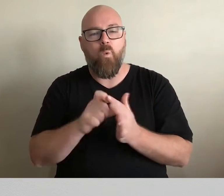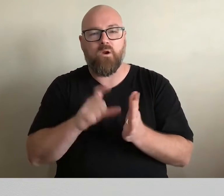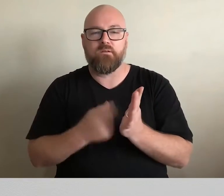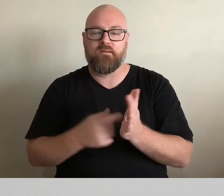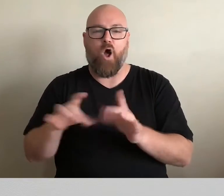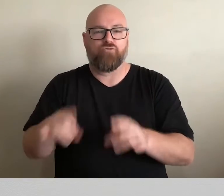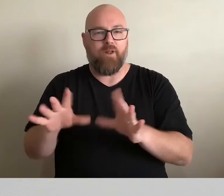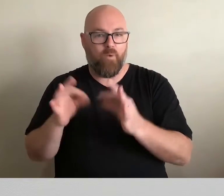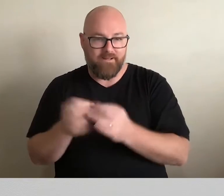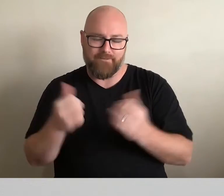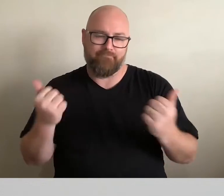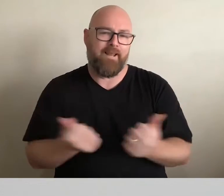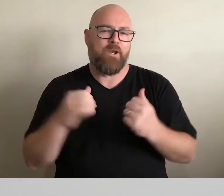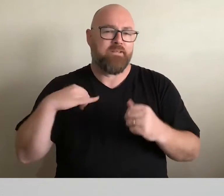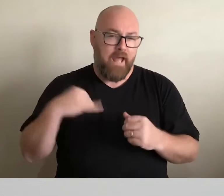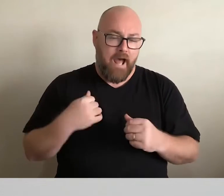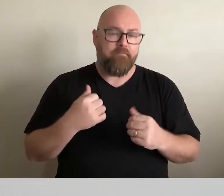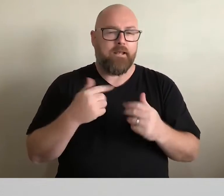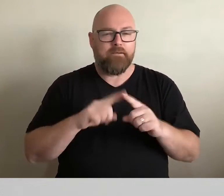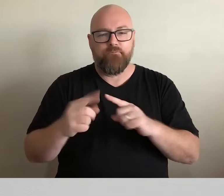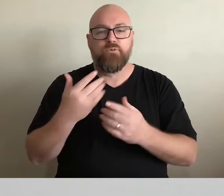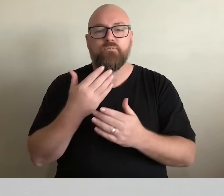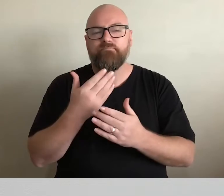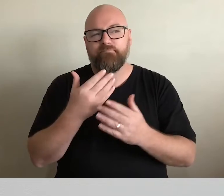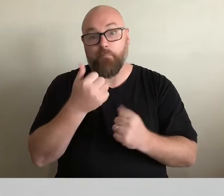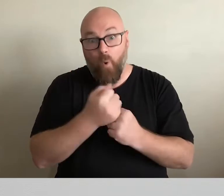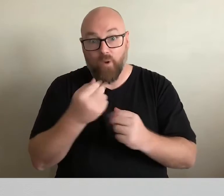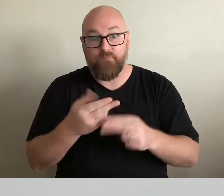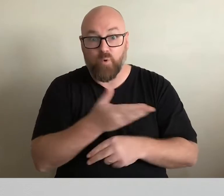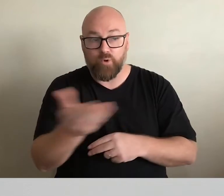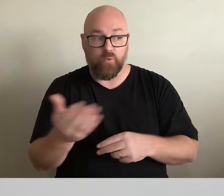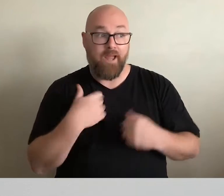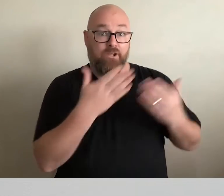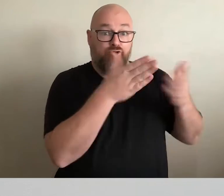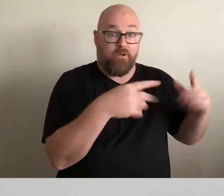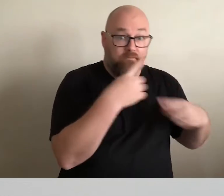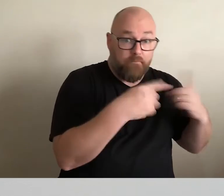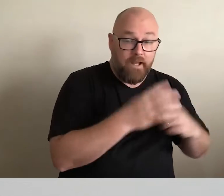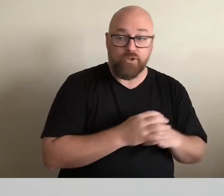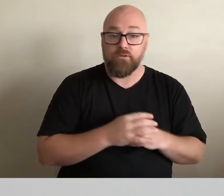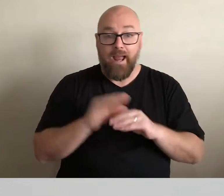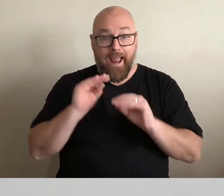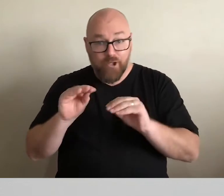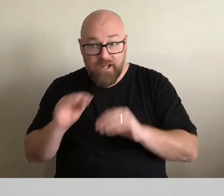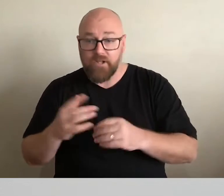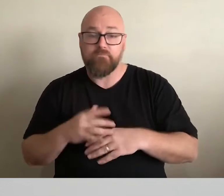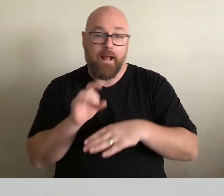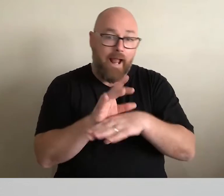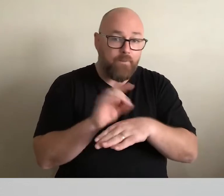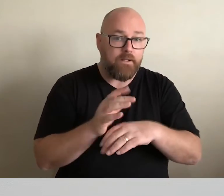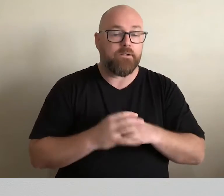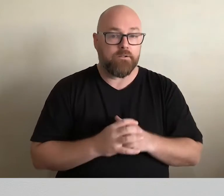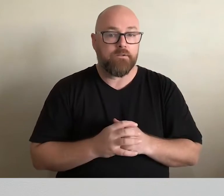with and a range of supports available for people with an eating disorder. That includes general information, education, counselling